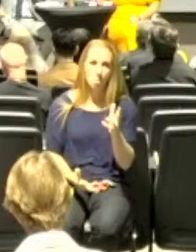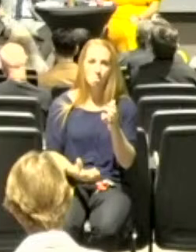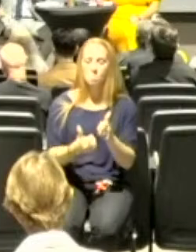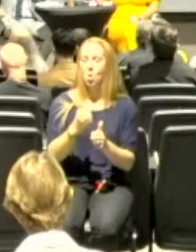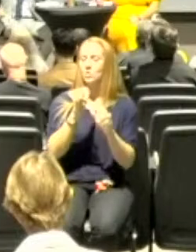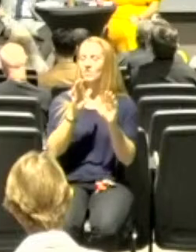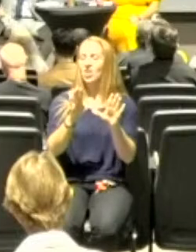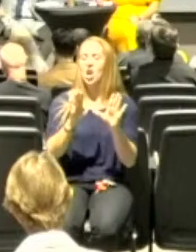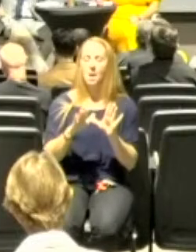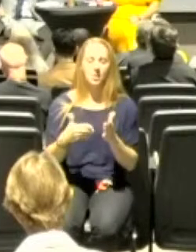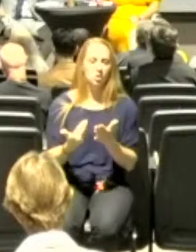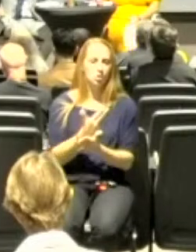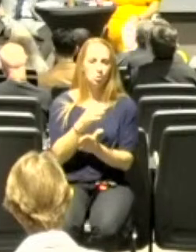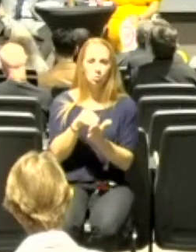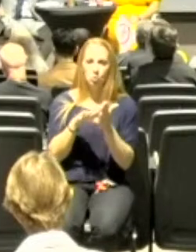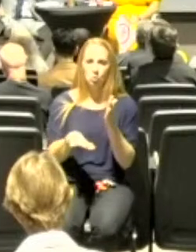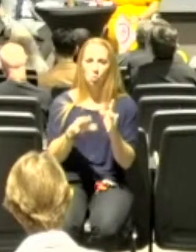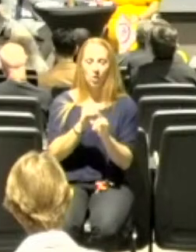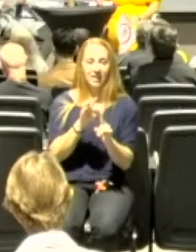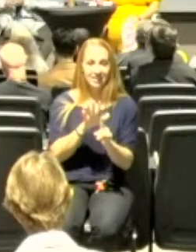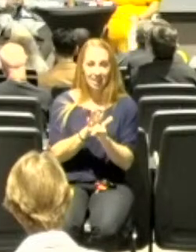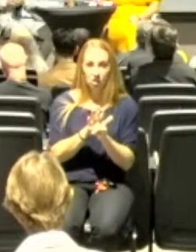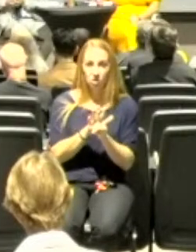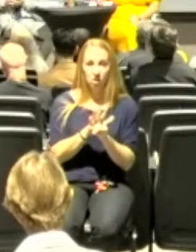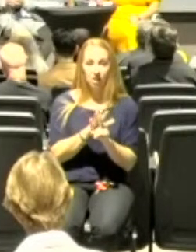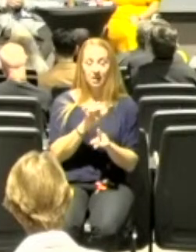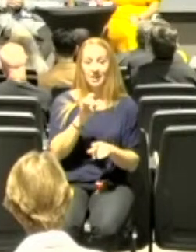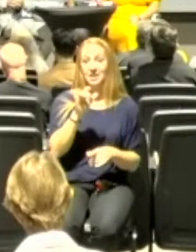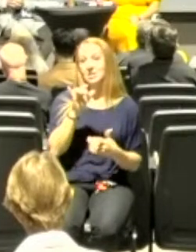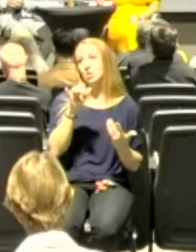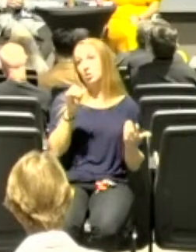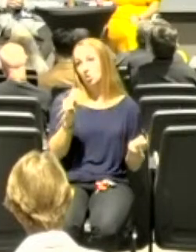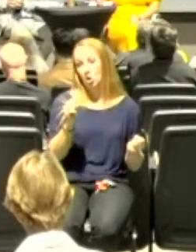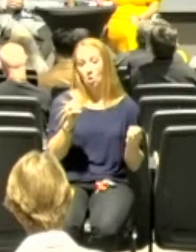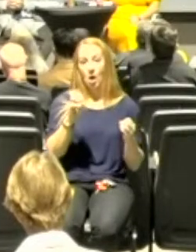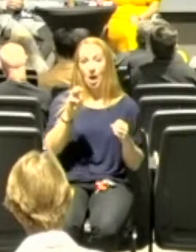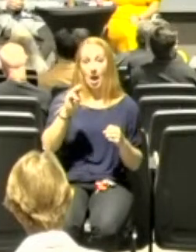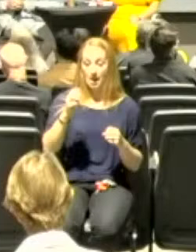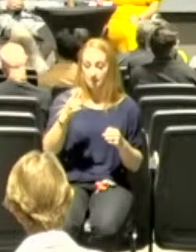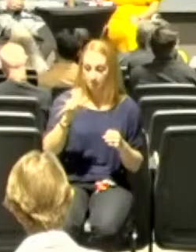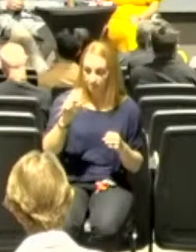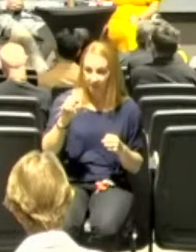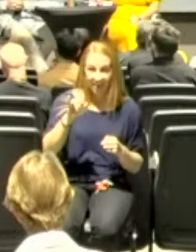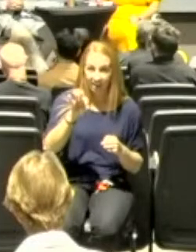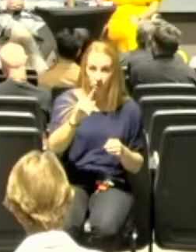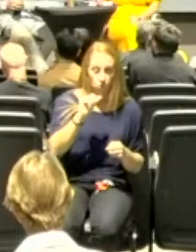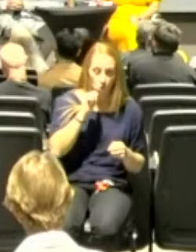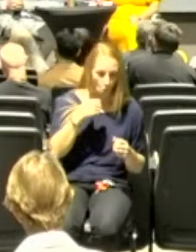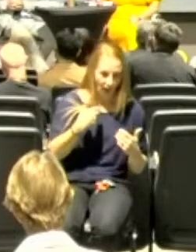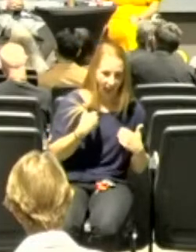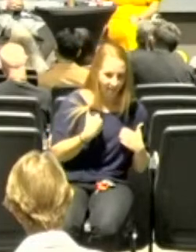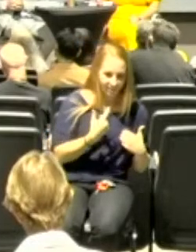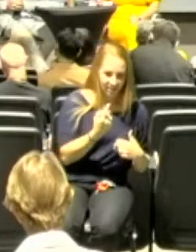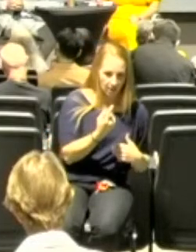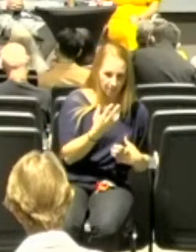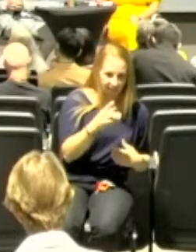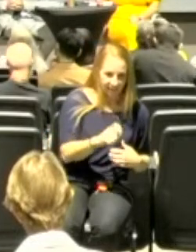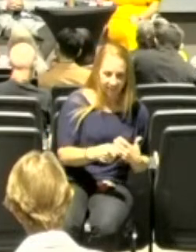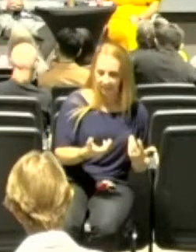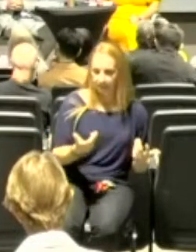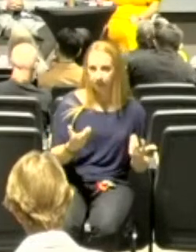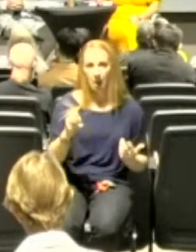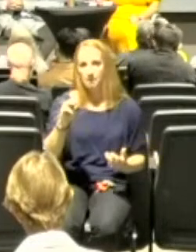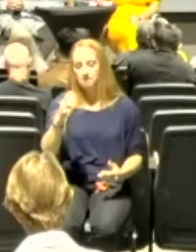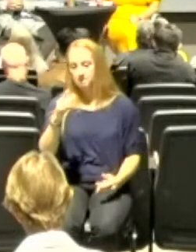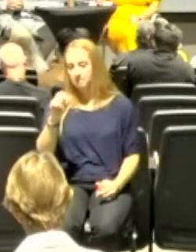new student orientation. If you don't see it here, go see Megan Lynch. She will get it here. All the musicians, all the thespians, all the